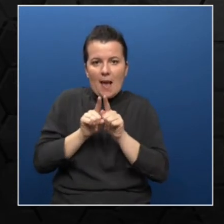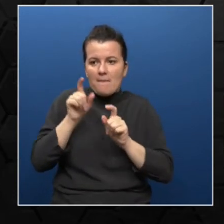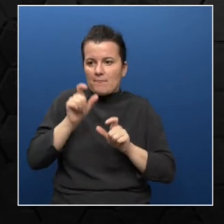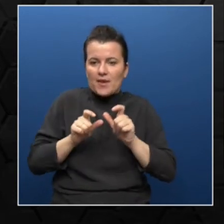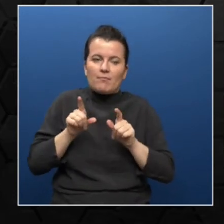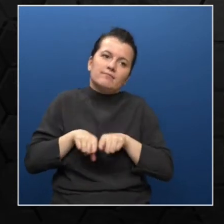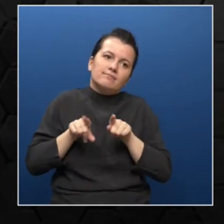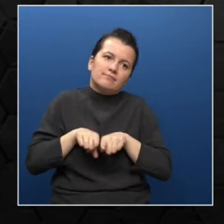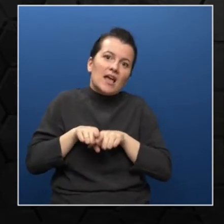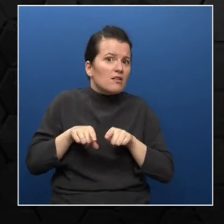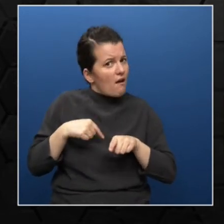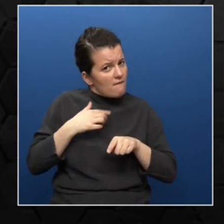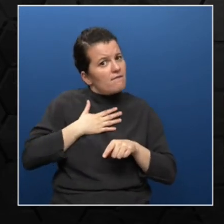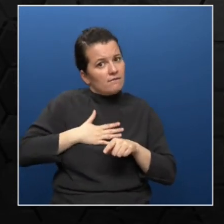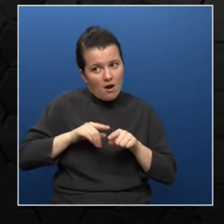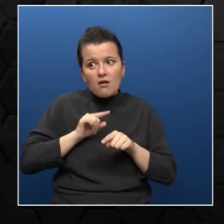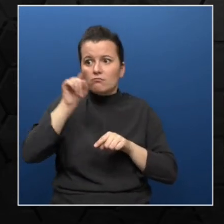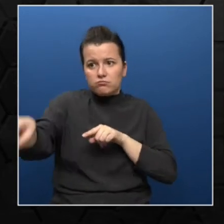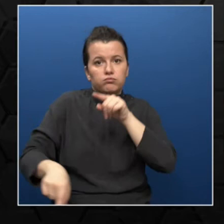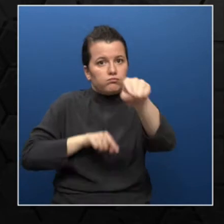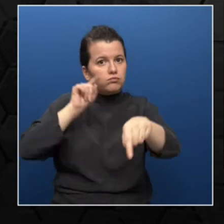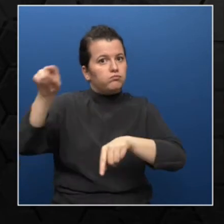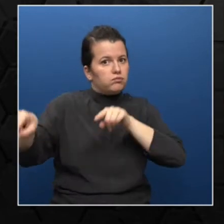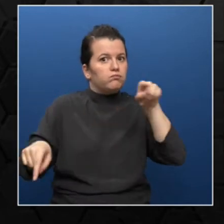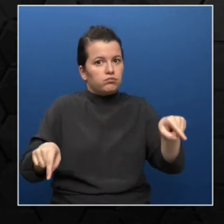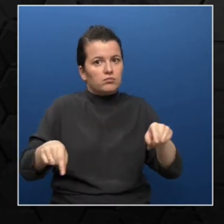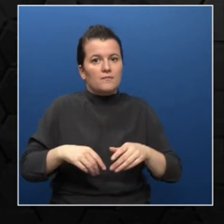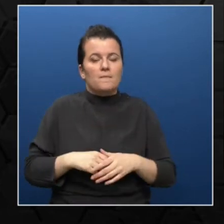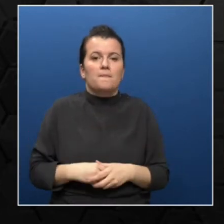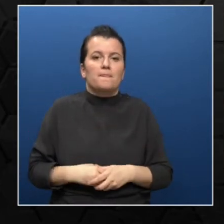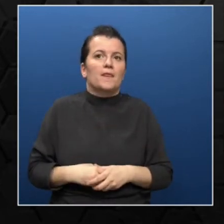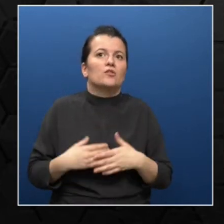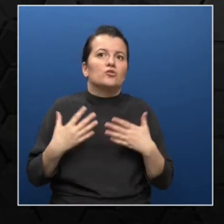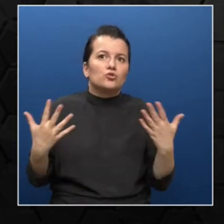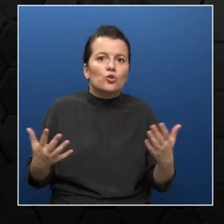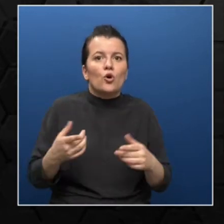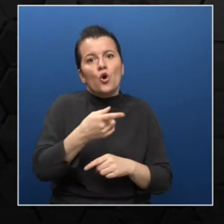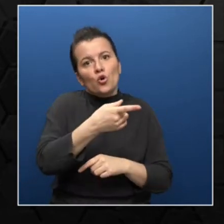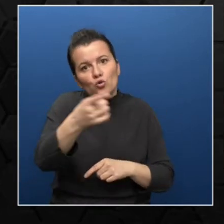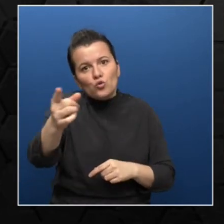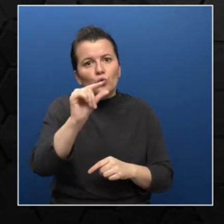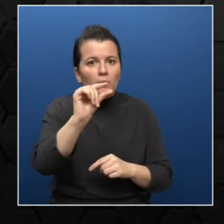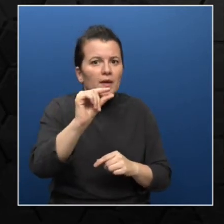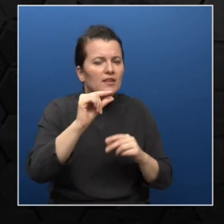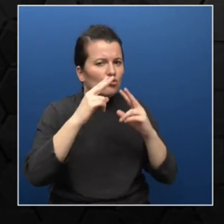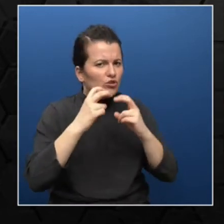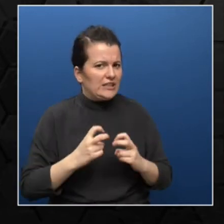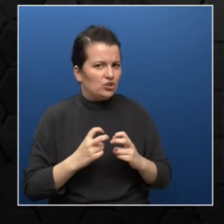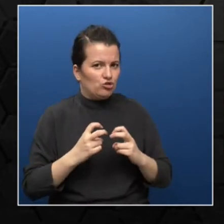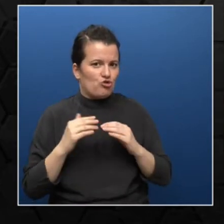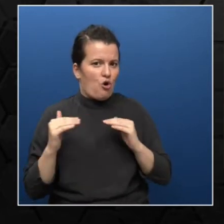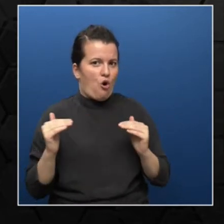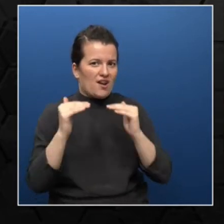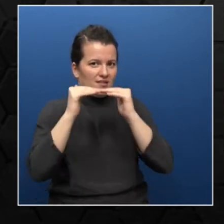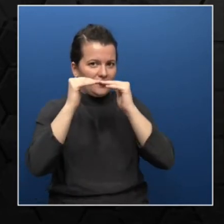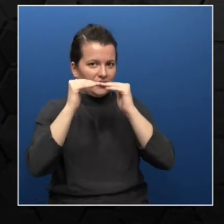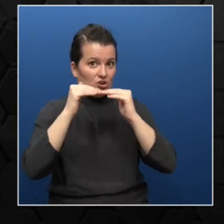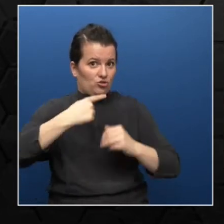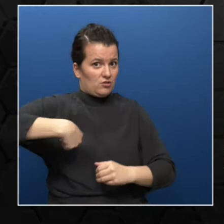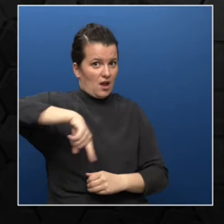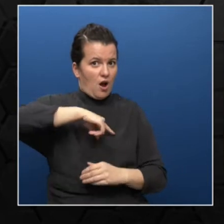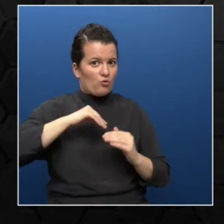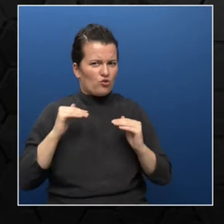in your own organization always helps as well. So have a little bit of a support group there. What I tend to do is